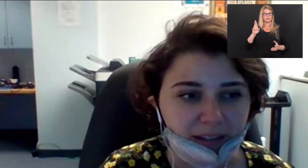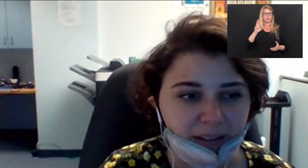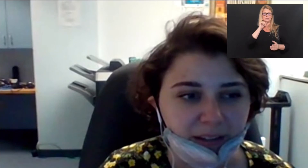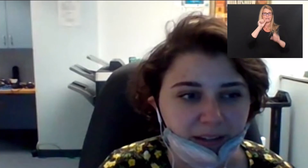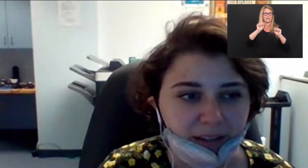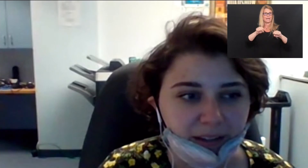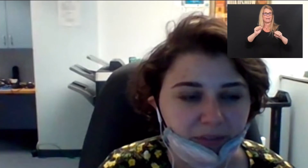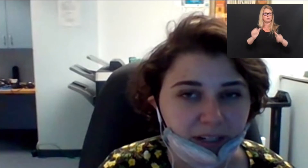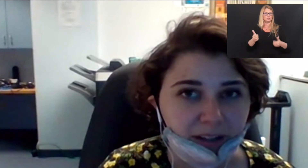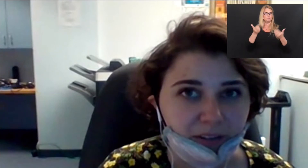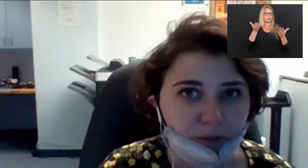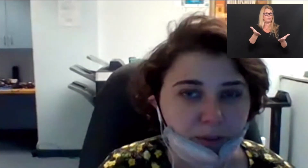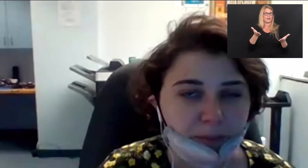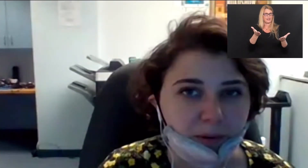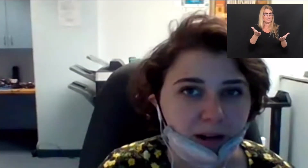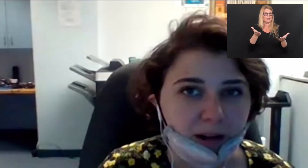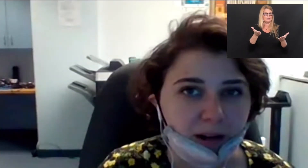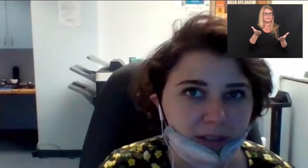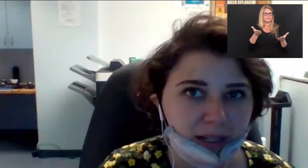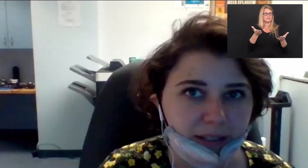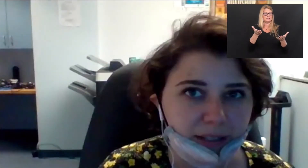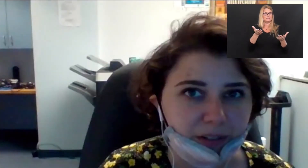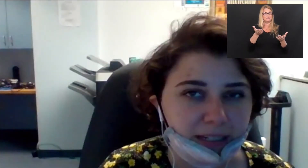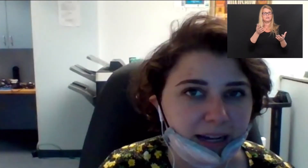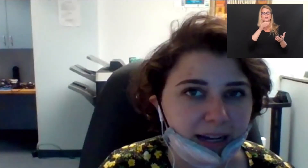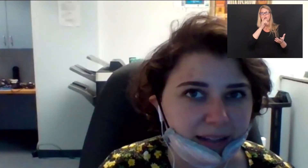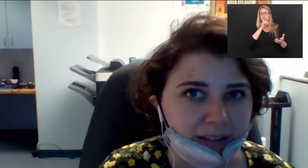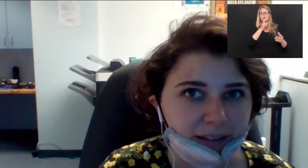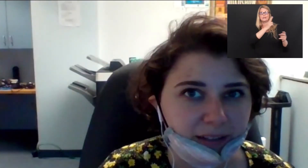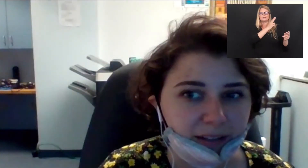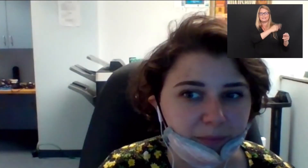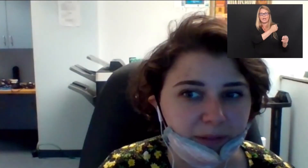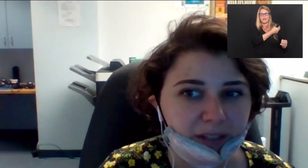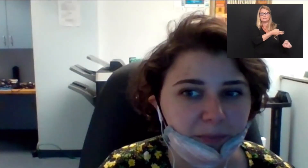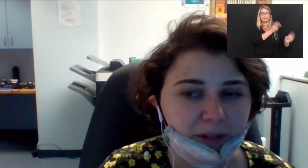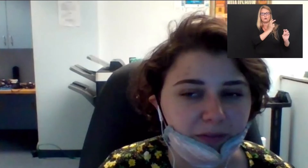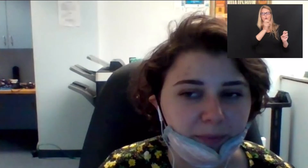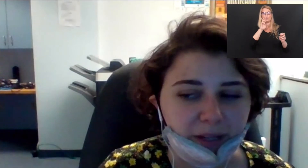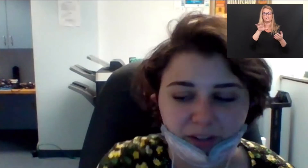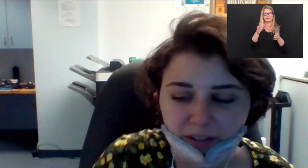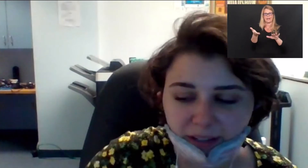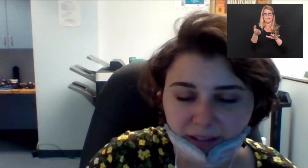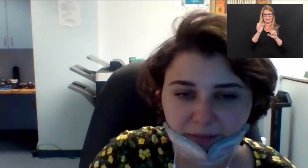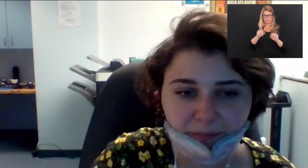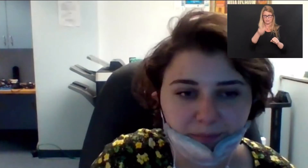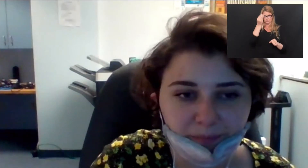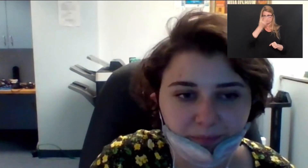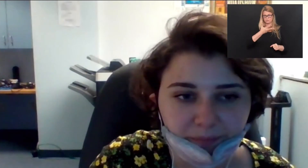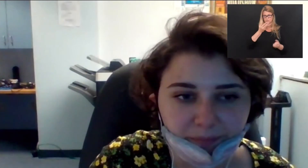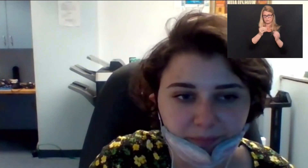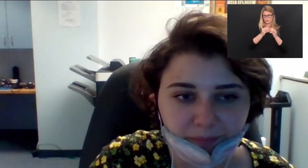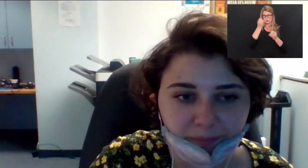provide if any of those people were hospitalized or died. Can we get more information on that?